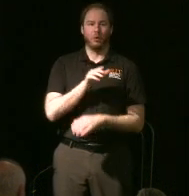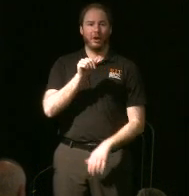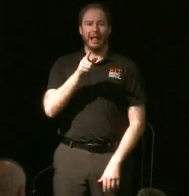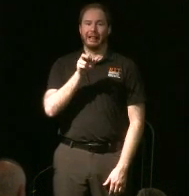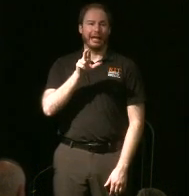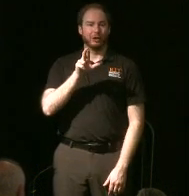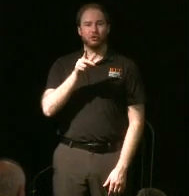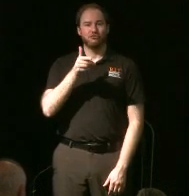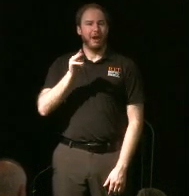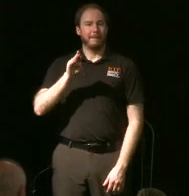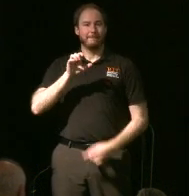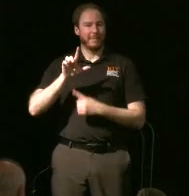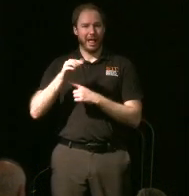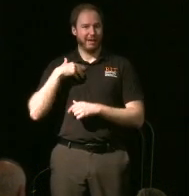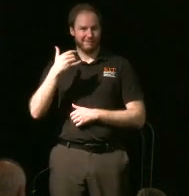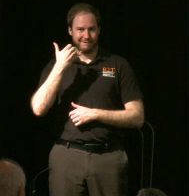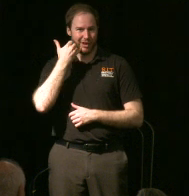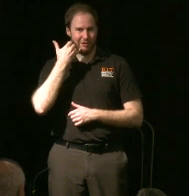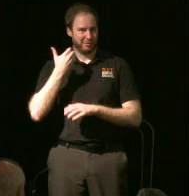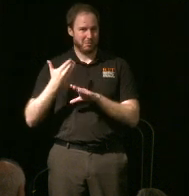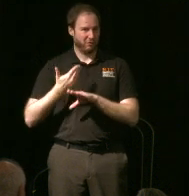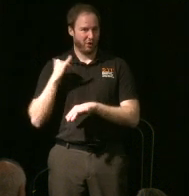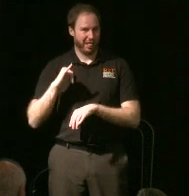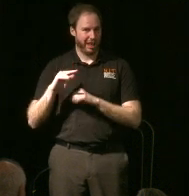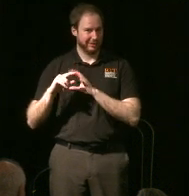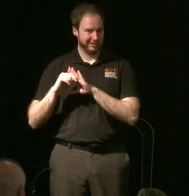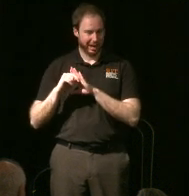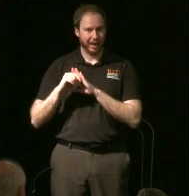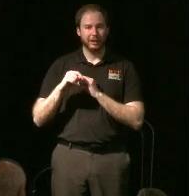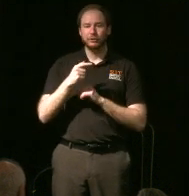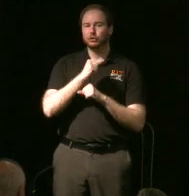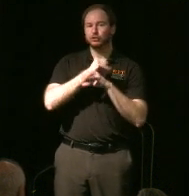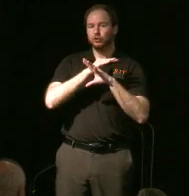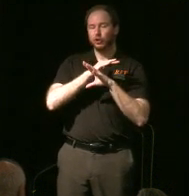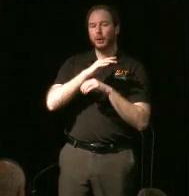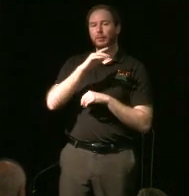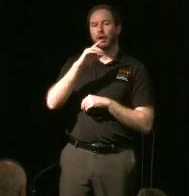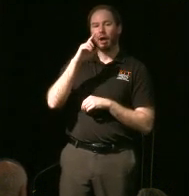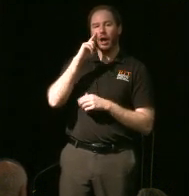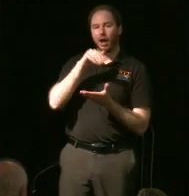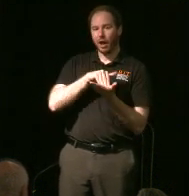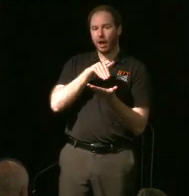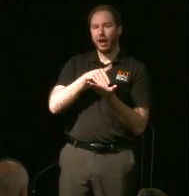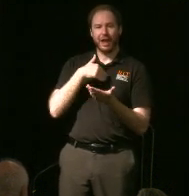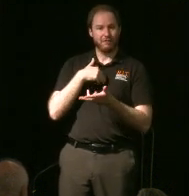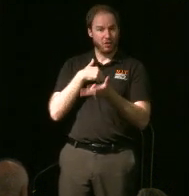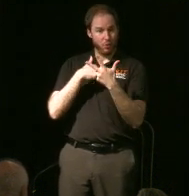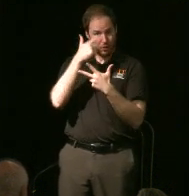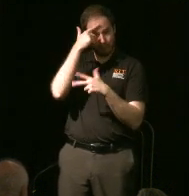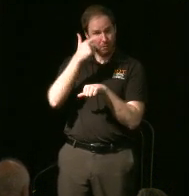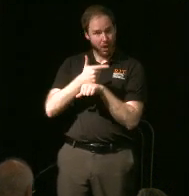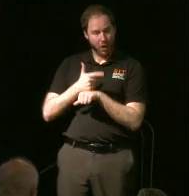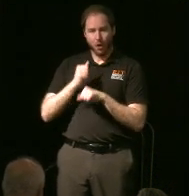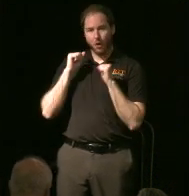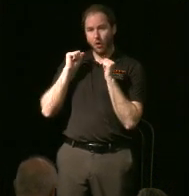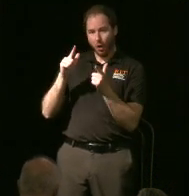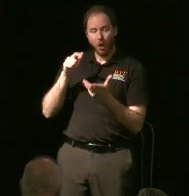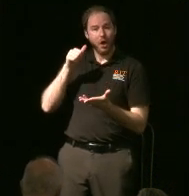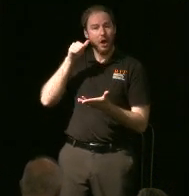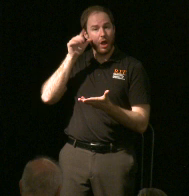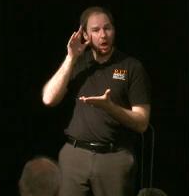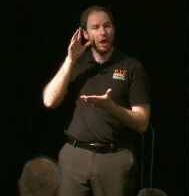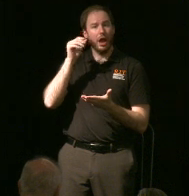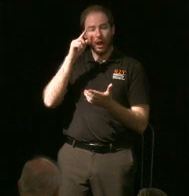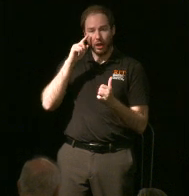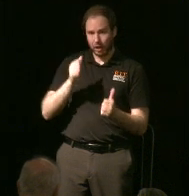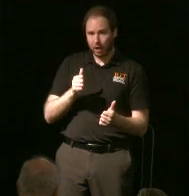Graham Bell had the telephone, by a German ophthalmologist who had 3 brothers. They all had hearing loss and vision